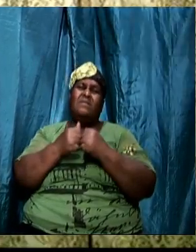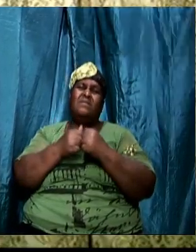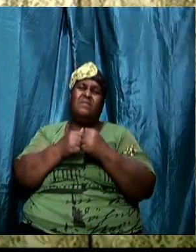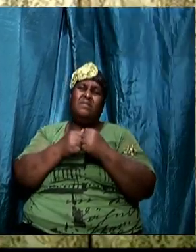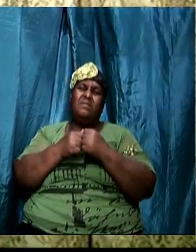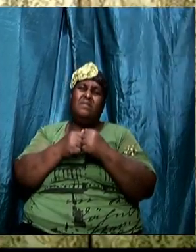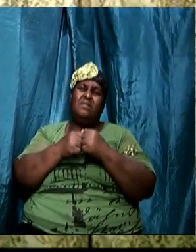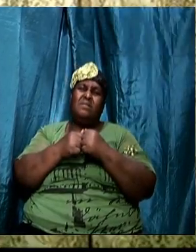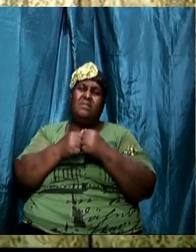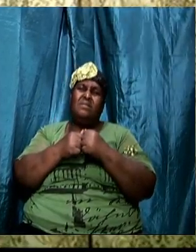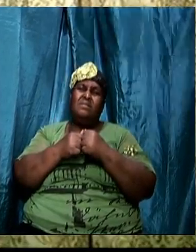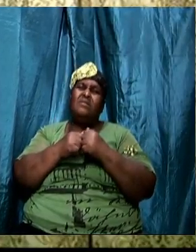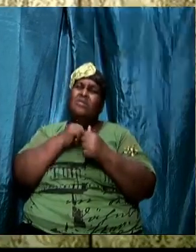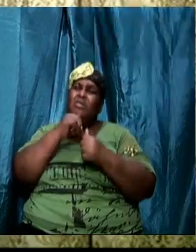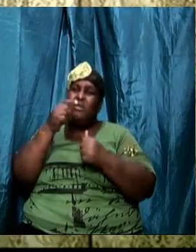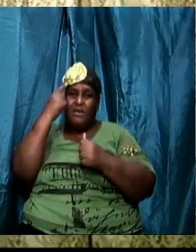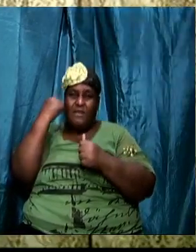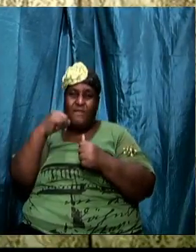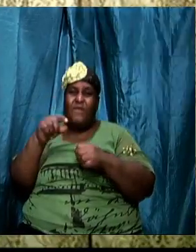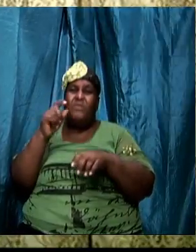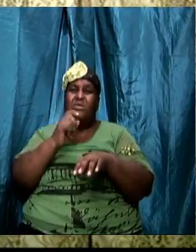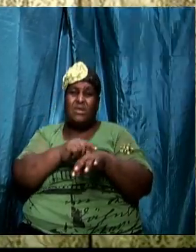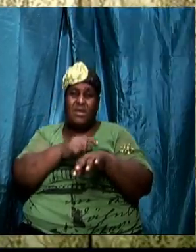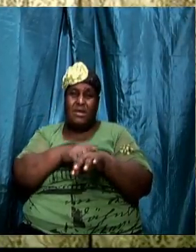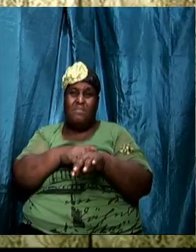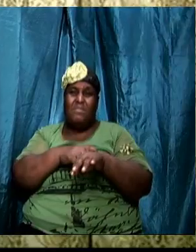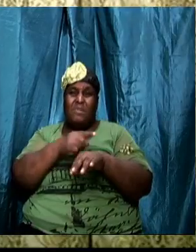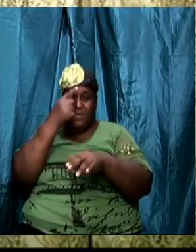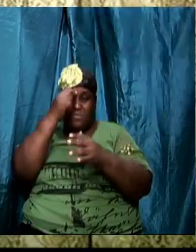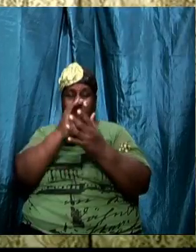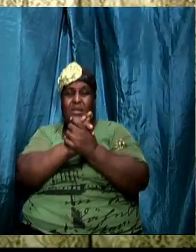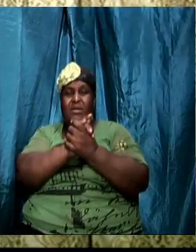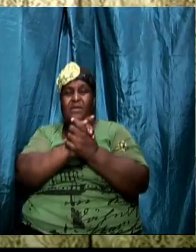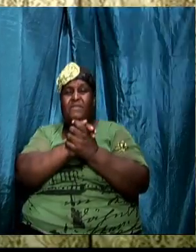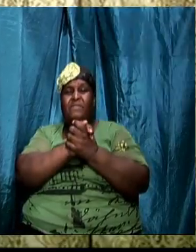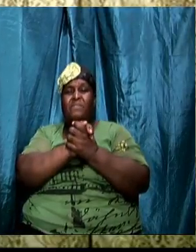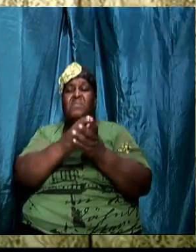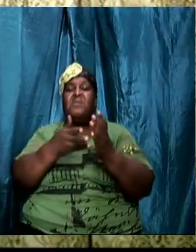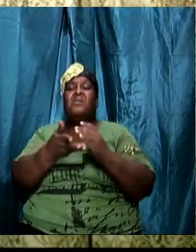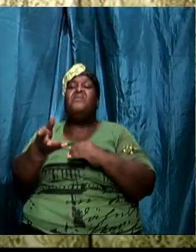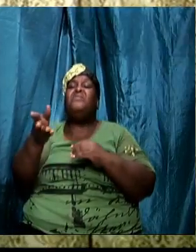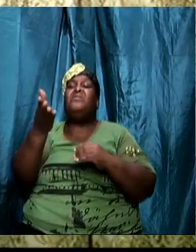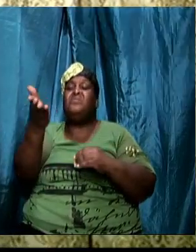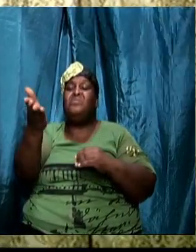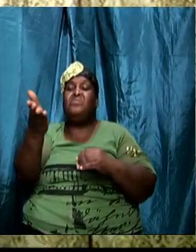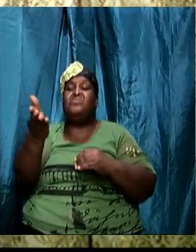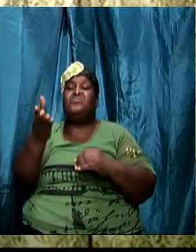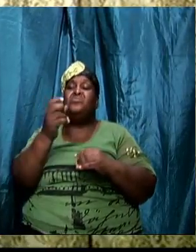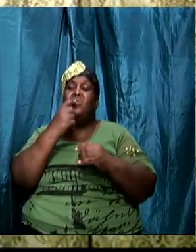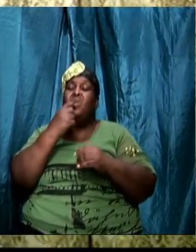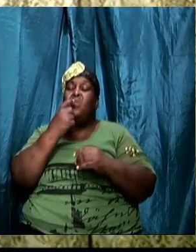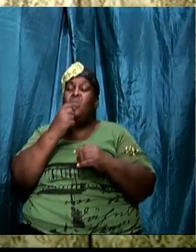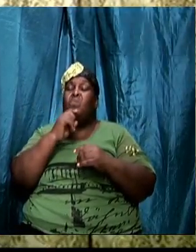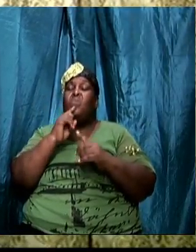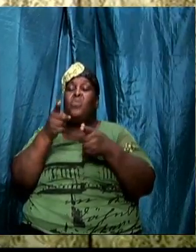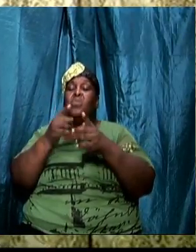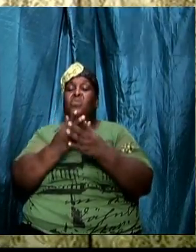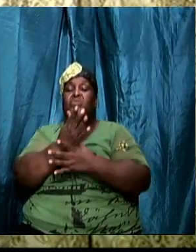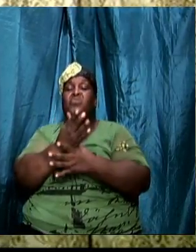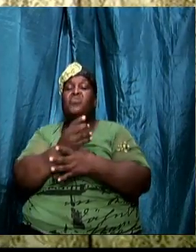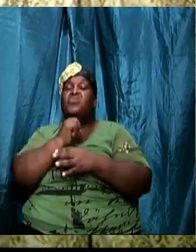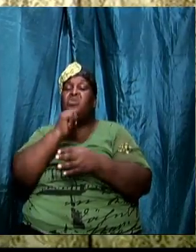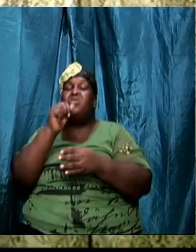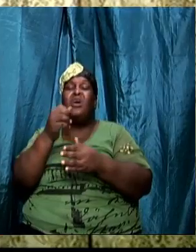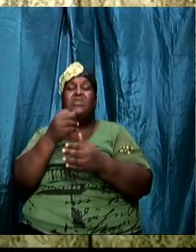a moment believing that there are those who will go through who don't stumble and who